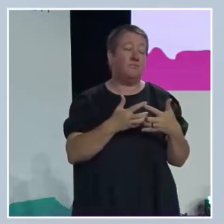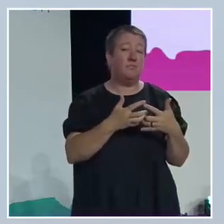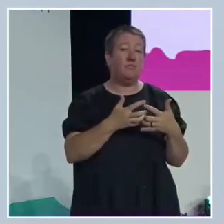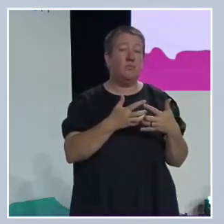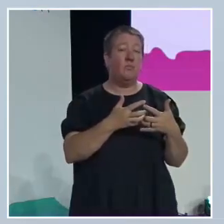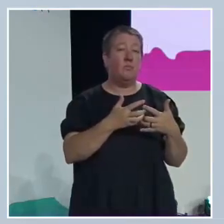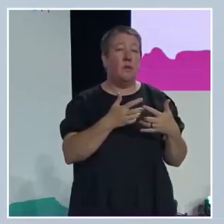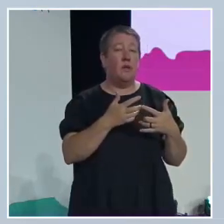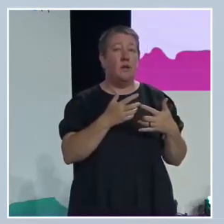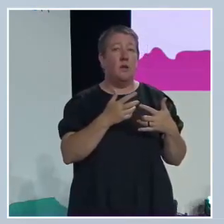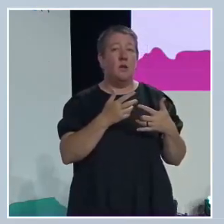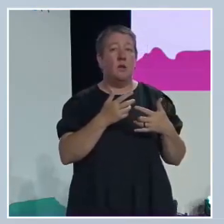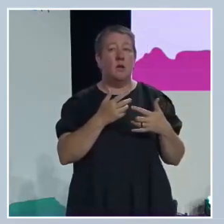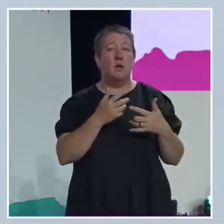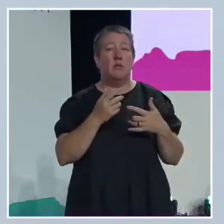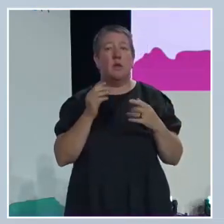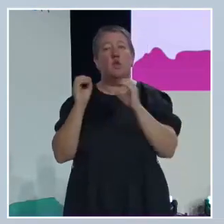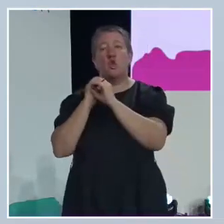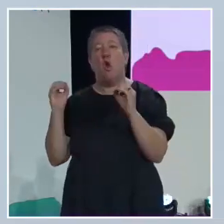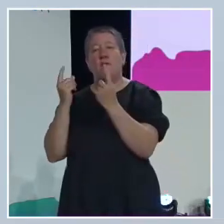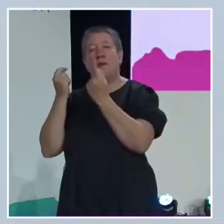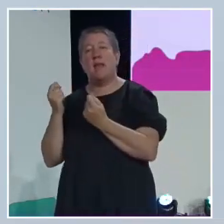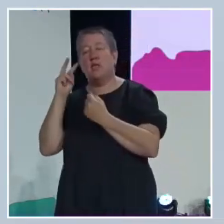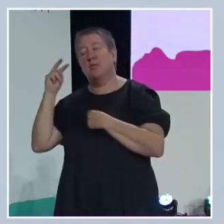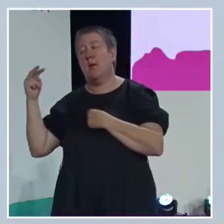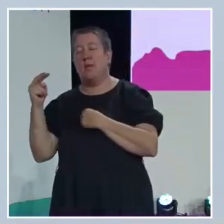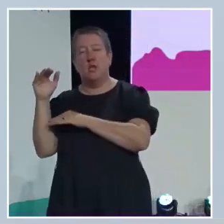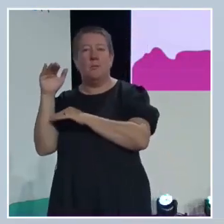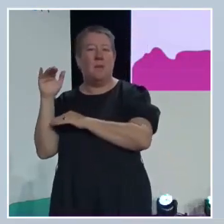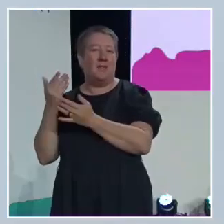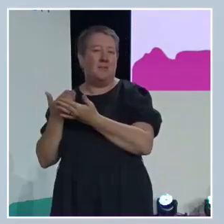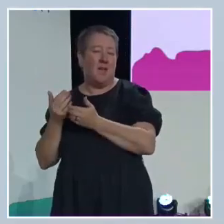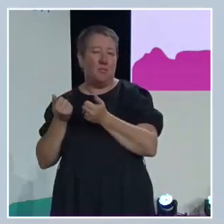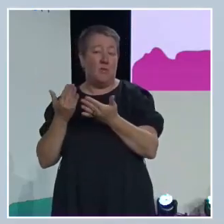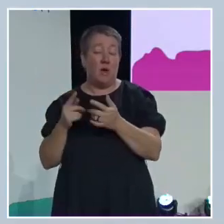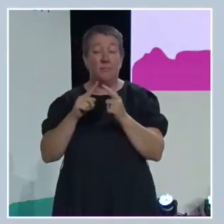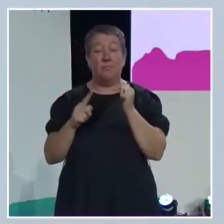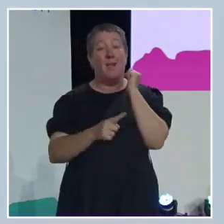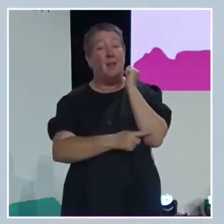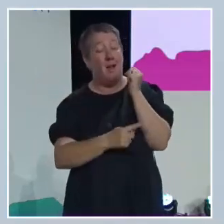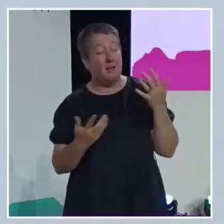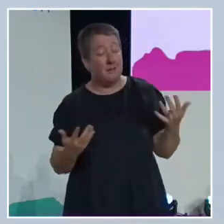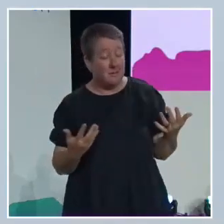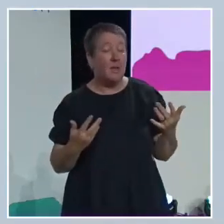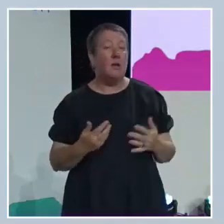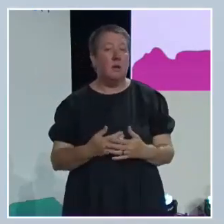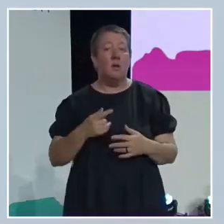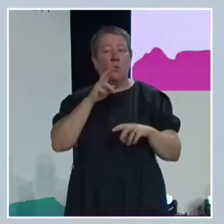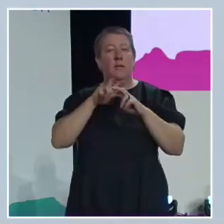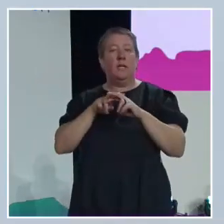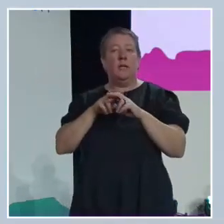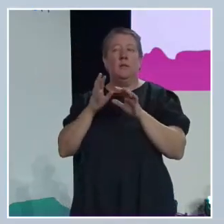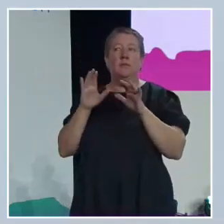non-financial dimension of what the banks can provide. And last but not least, we need the banks